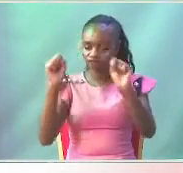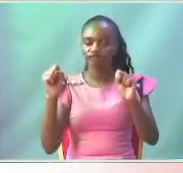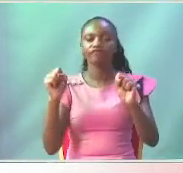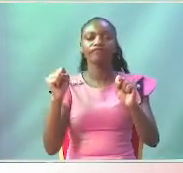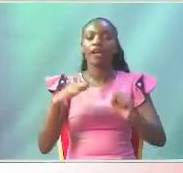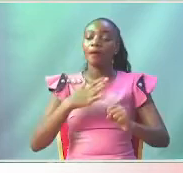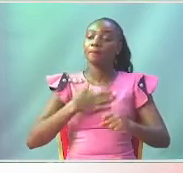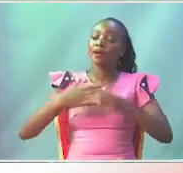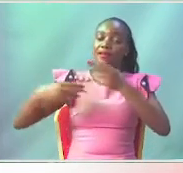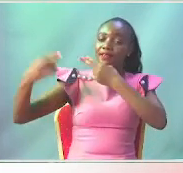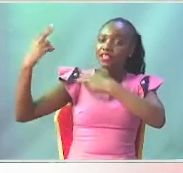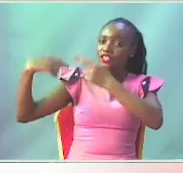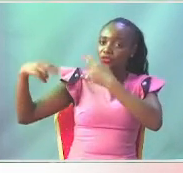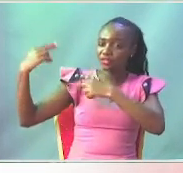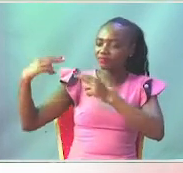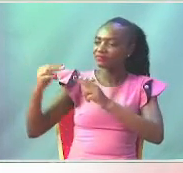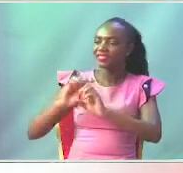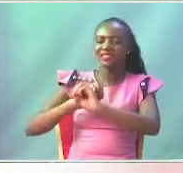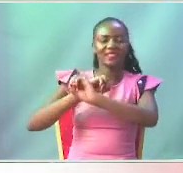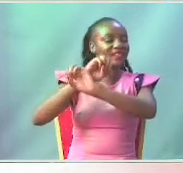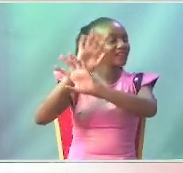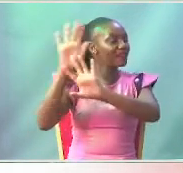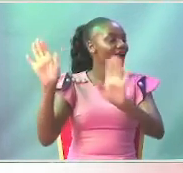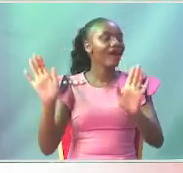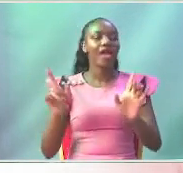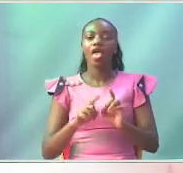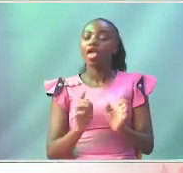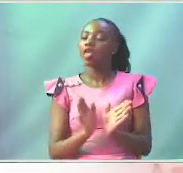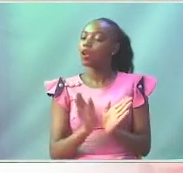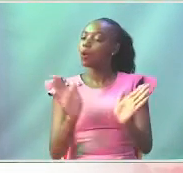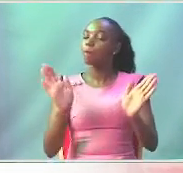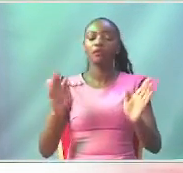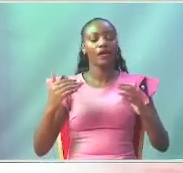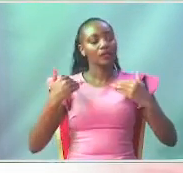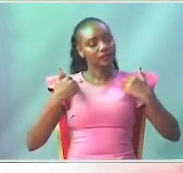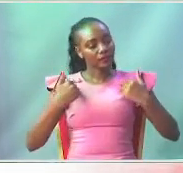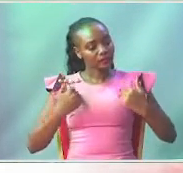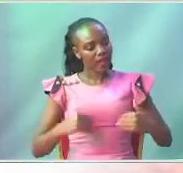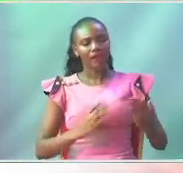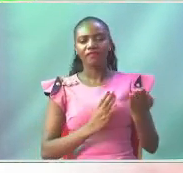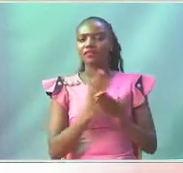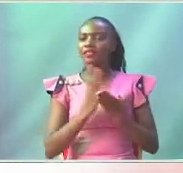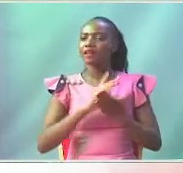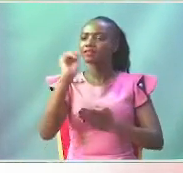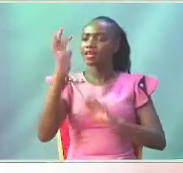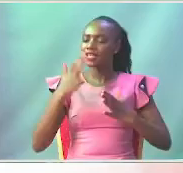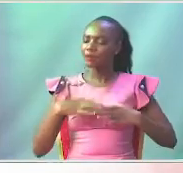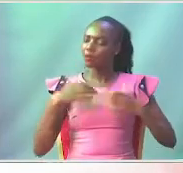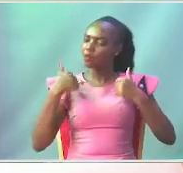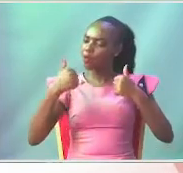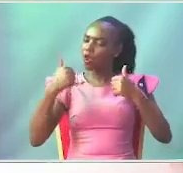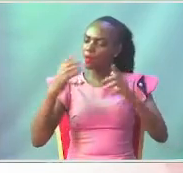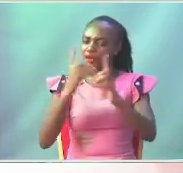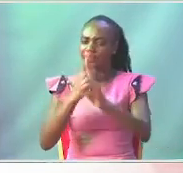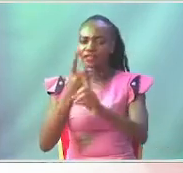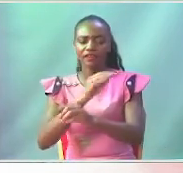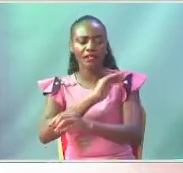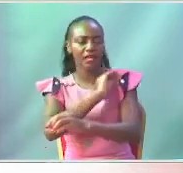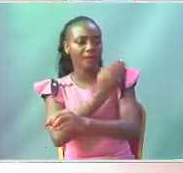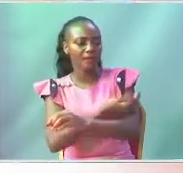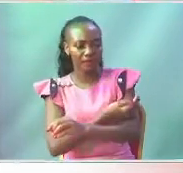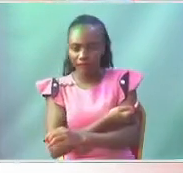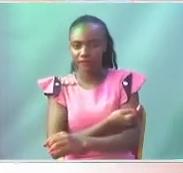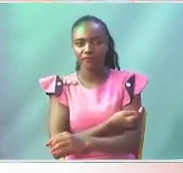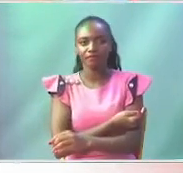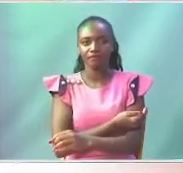record speaks for itself. I have diligently served the people of Kenya in different capacities to the best